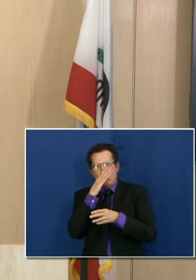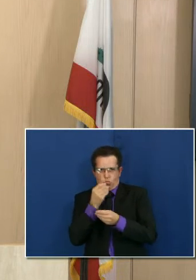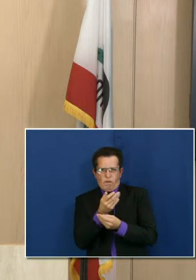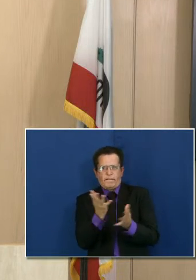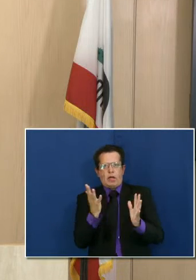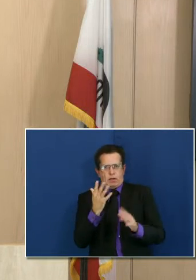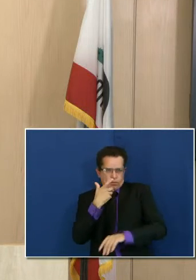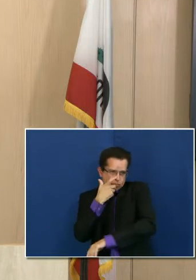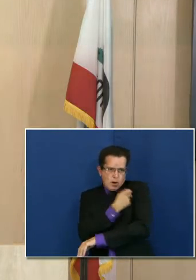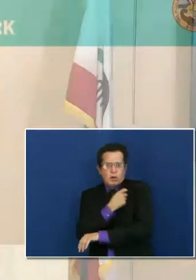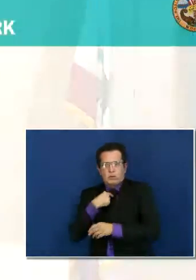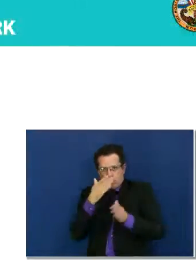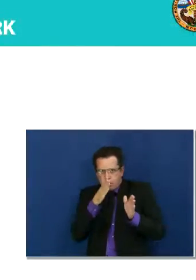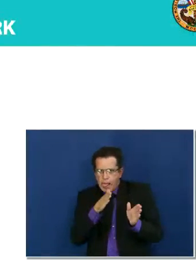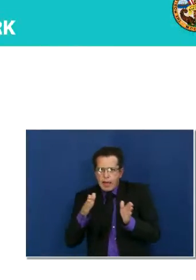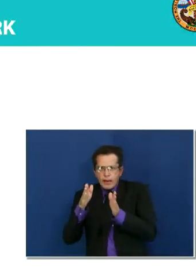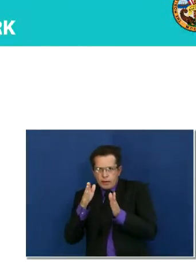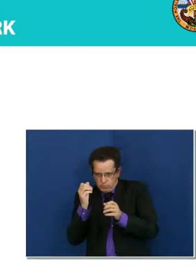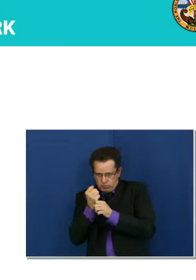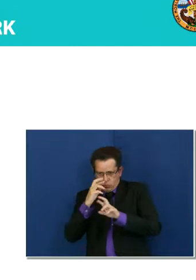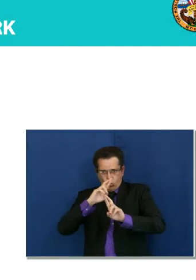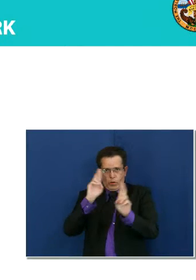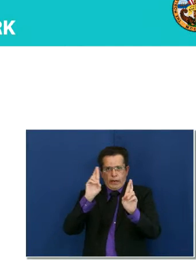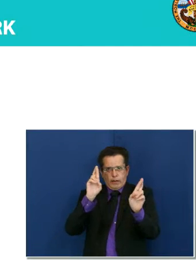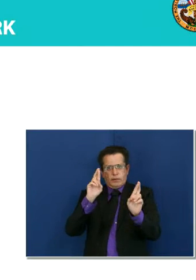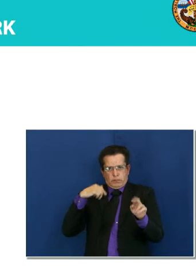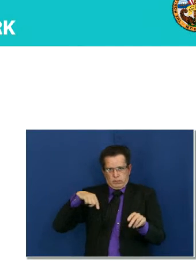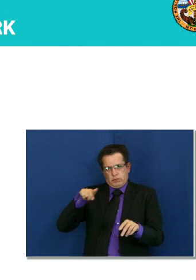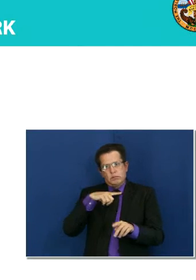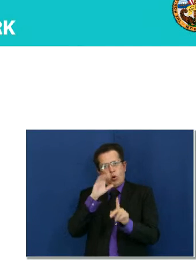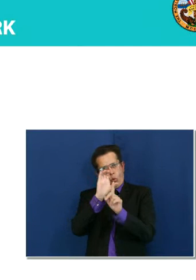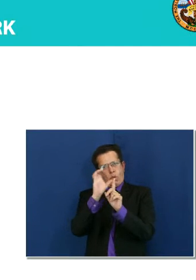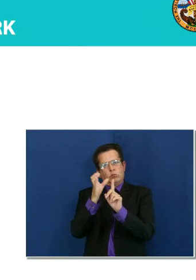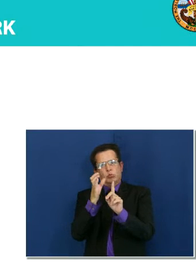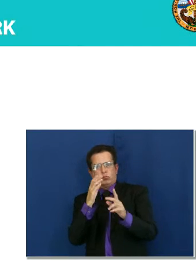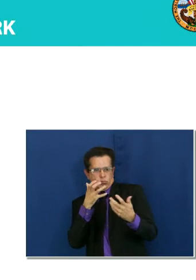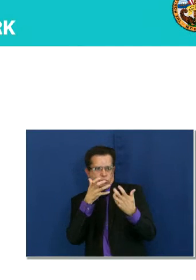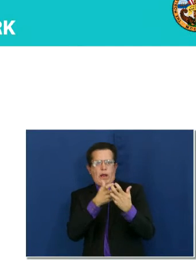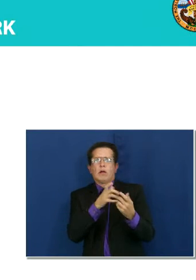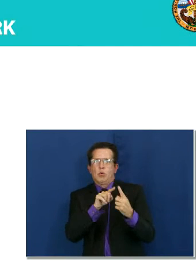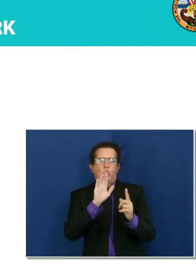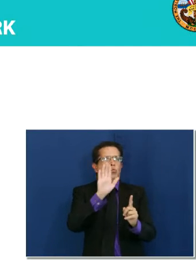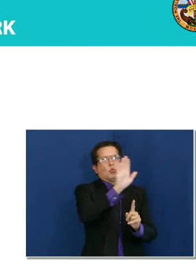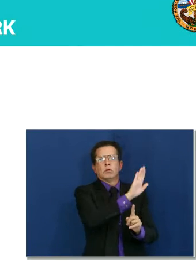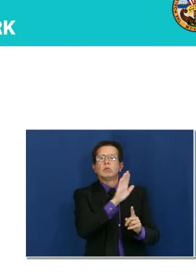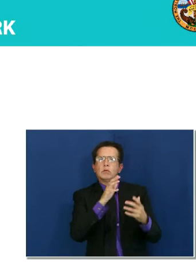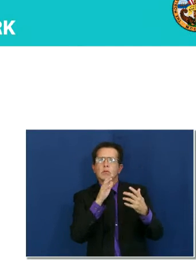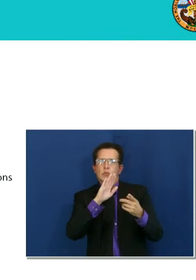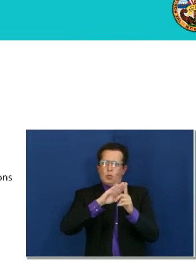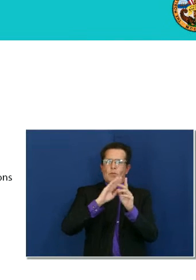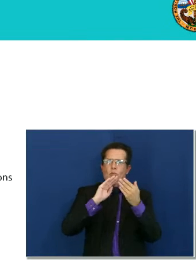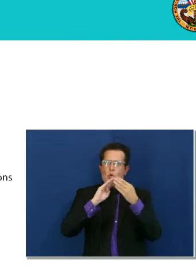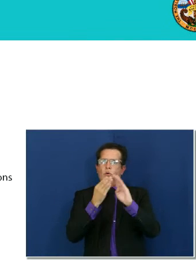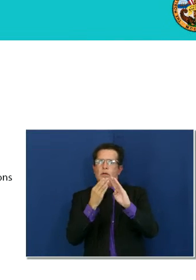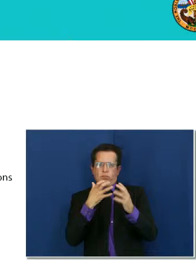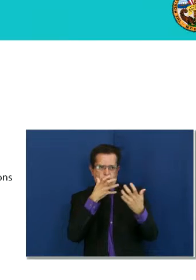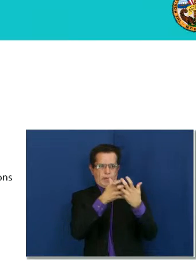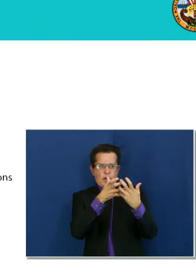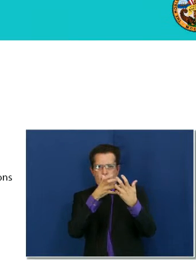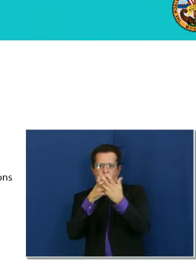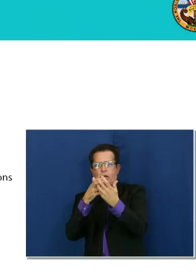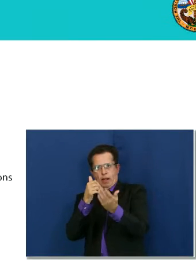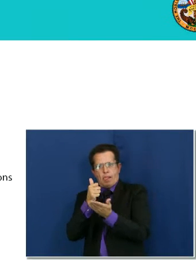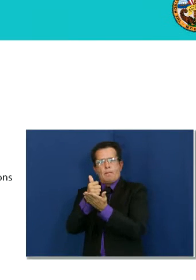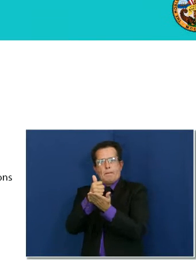in a series of things. We are working to make sure we have a culturally responsive approach to vaccine distribution, working with community partners and